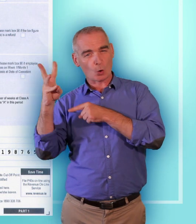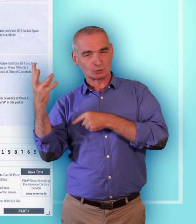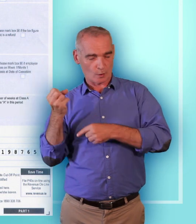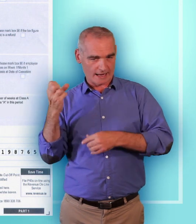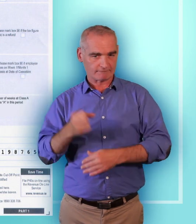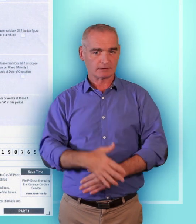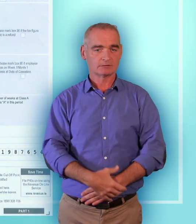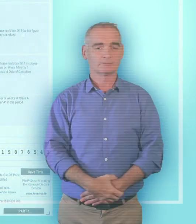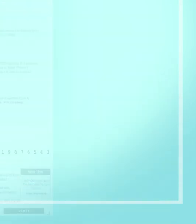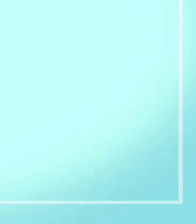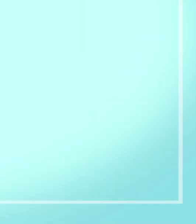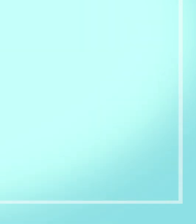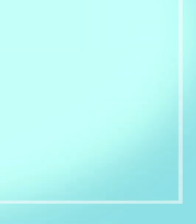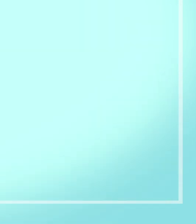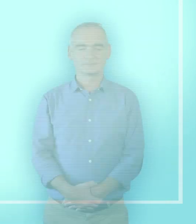current income details.